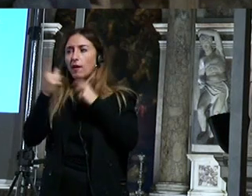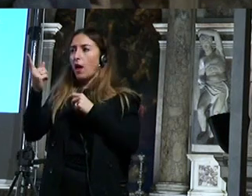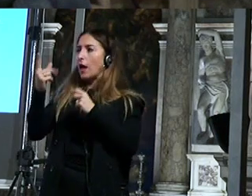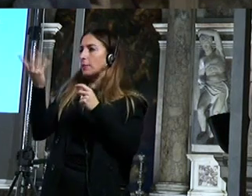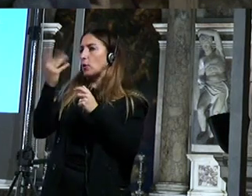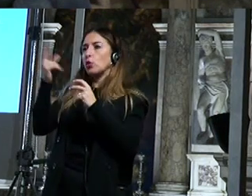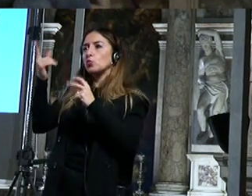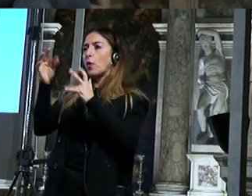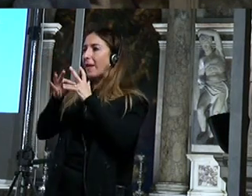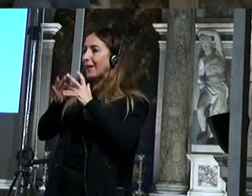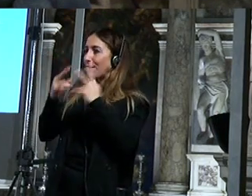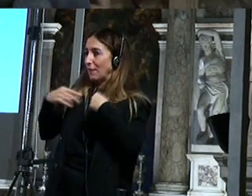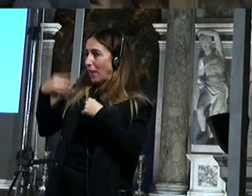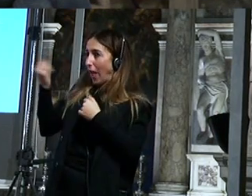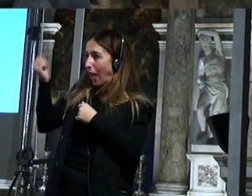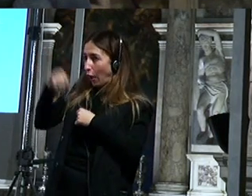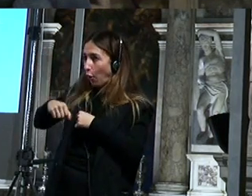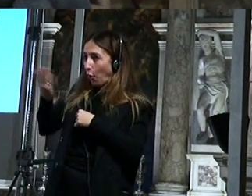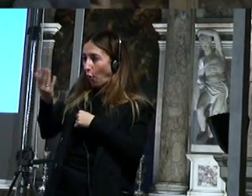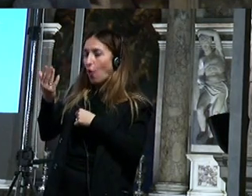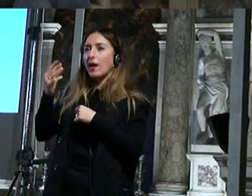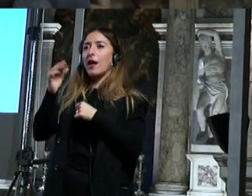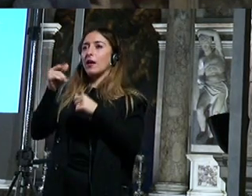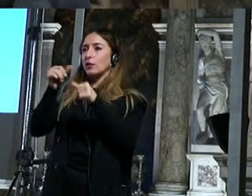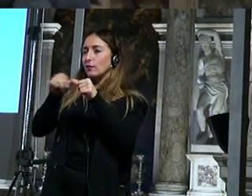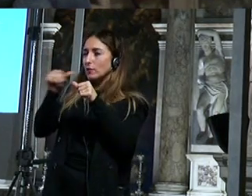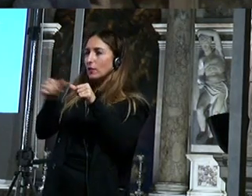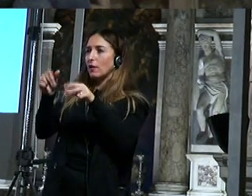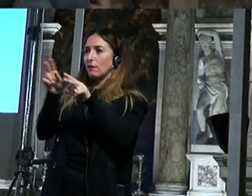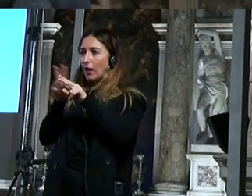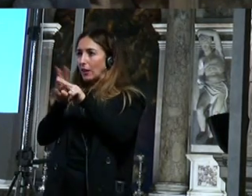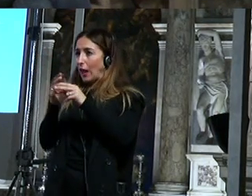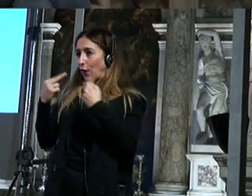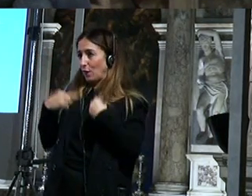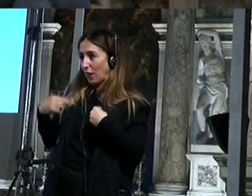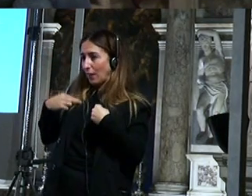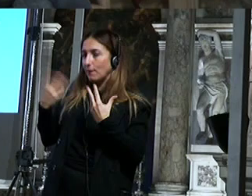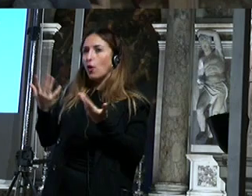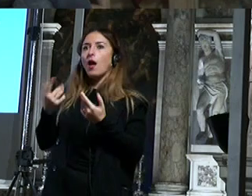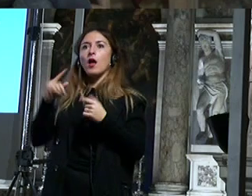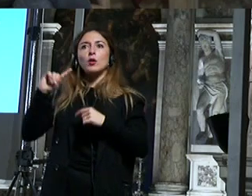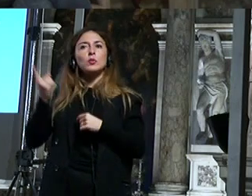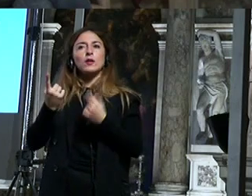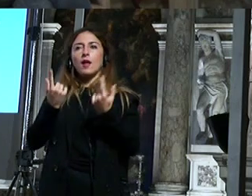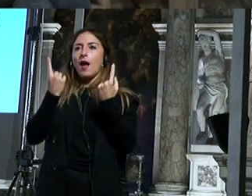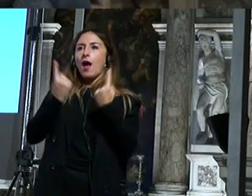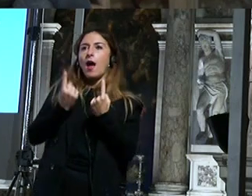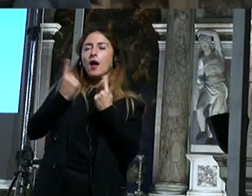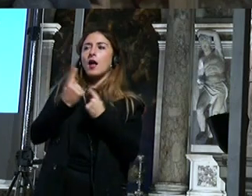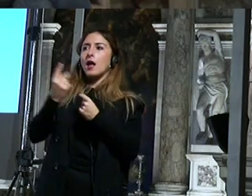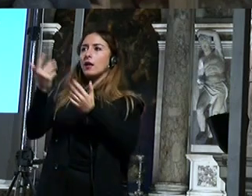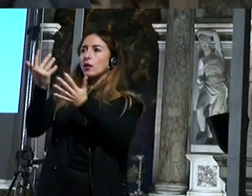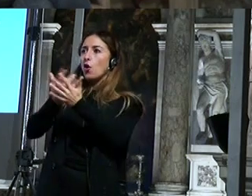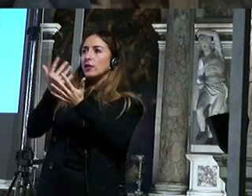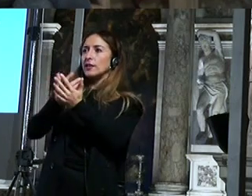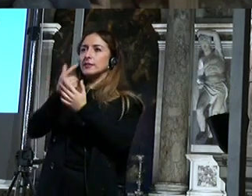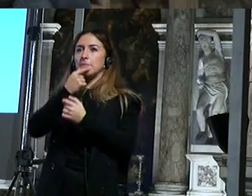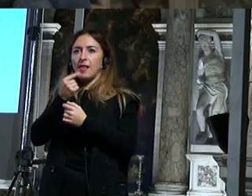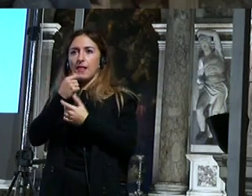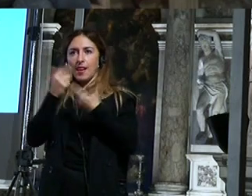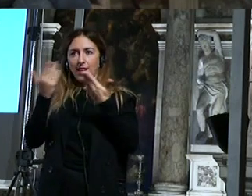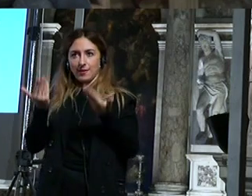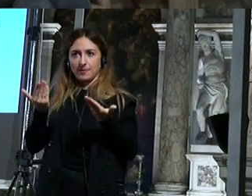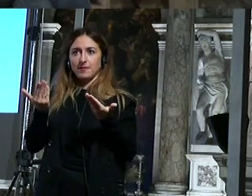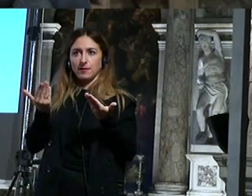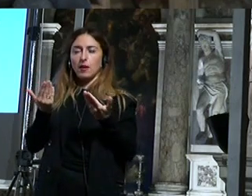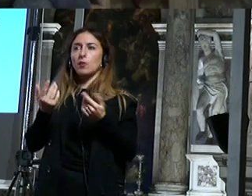people were waiting for these notices. And I was thinking about this idea of this return of a relative, the return of somebody intimate into